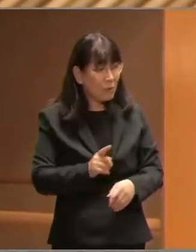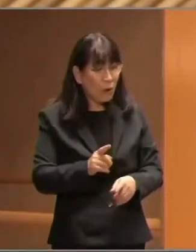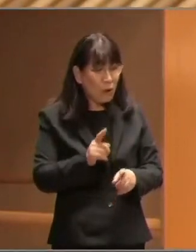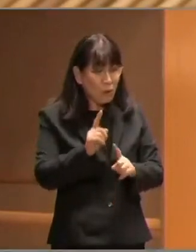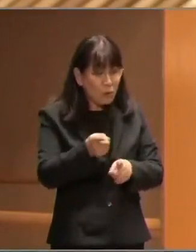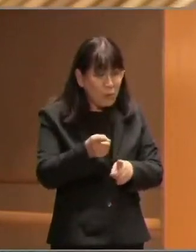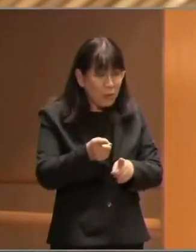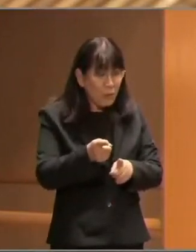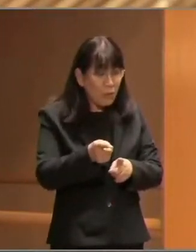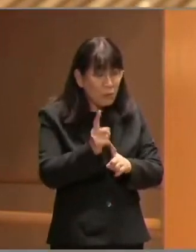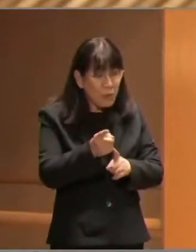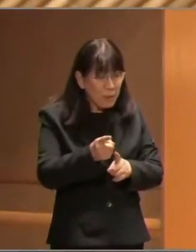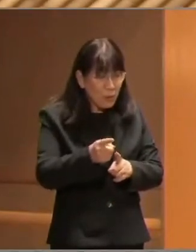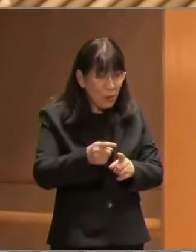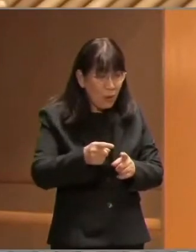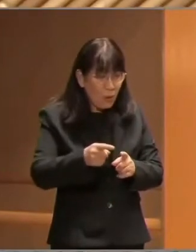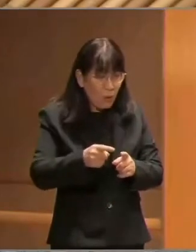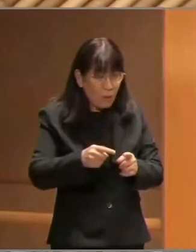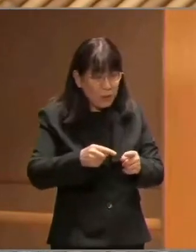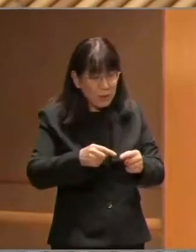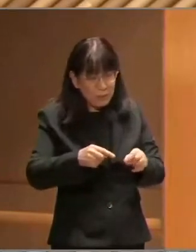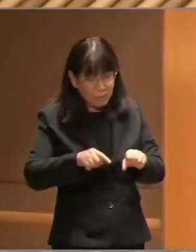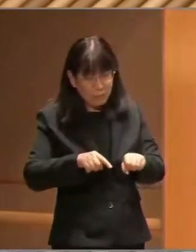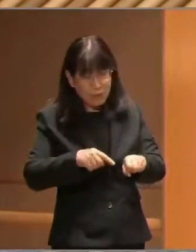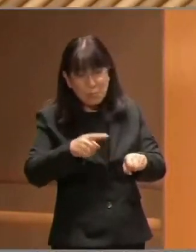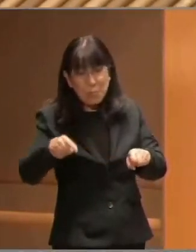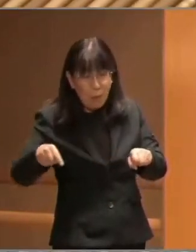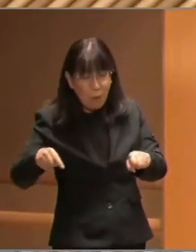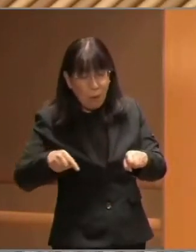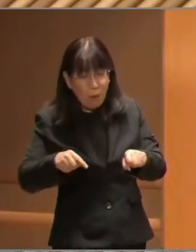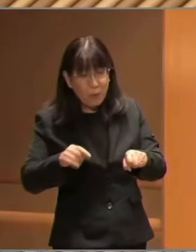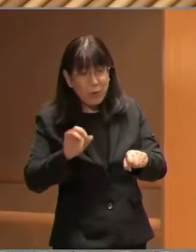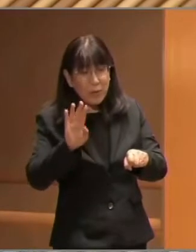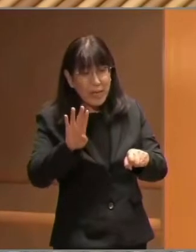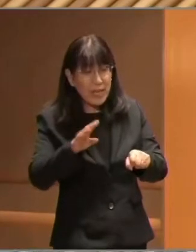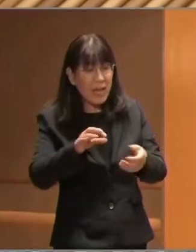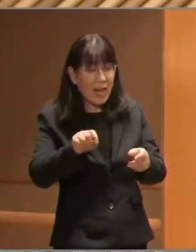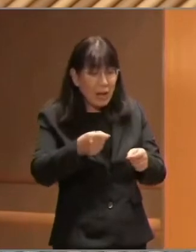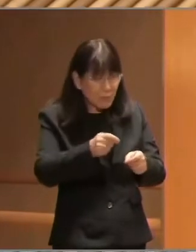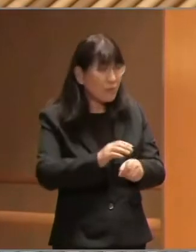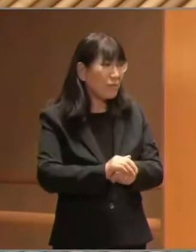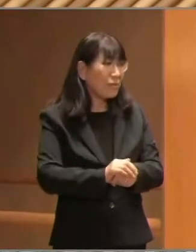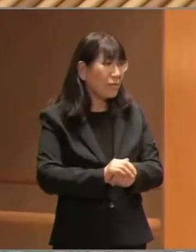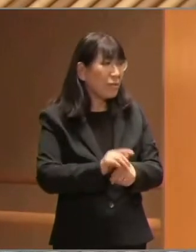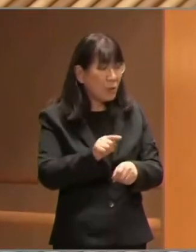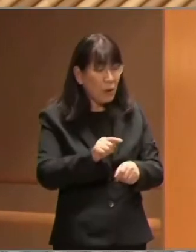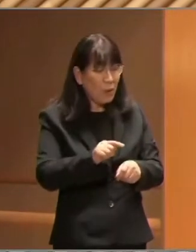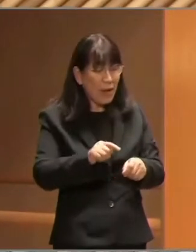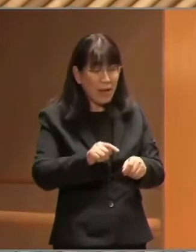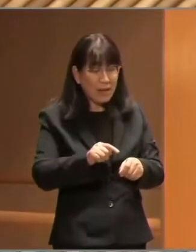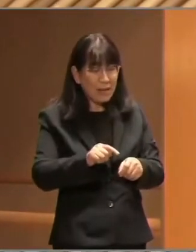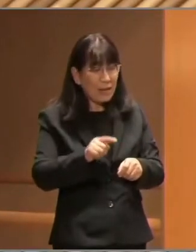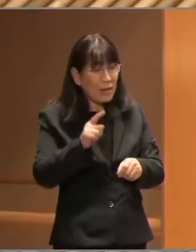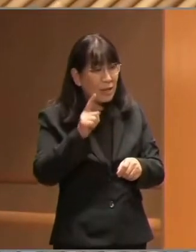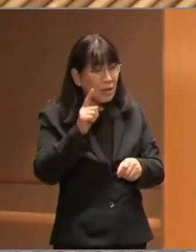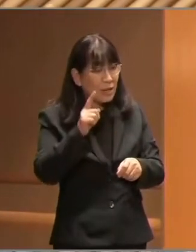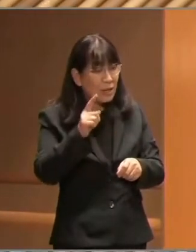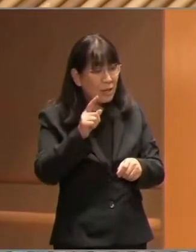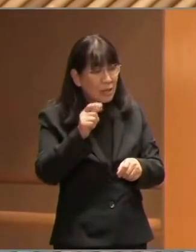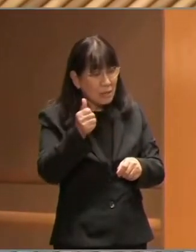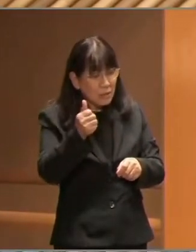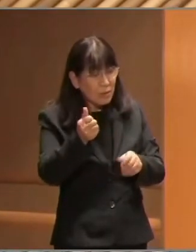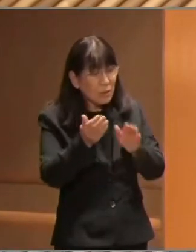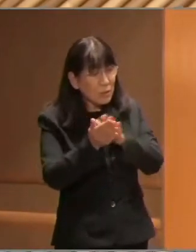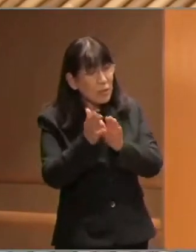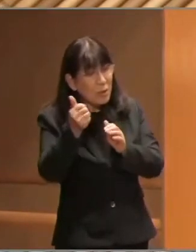And we use the horse hair to braid this. Unfortunately, this is not horse, but